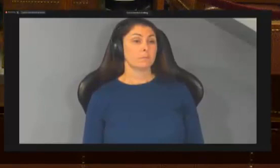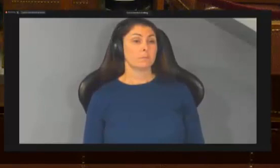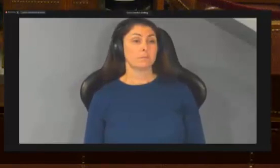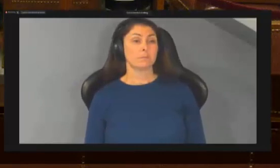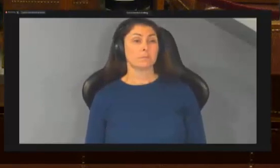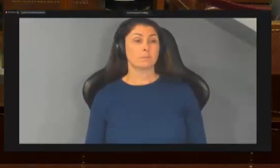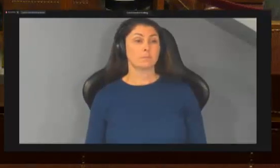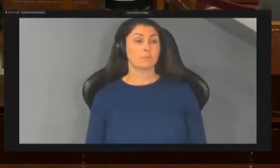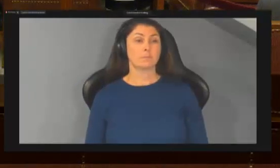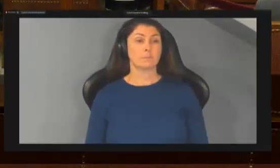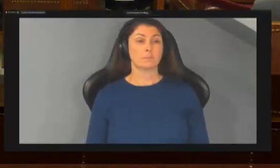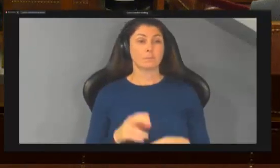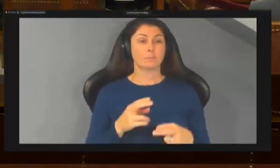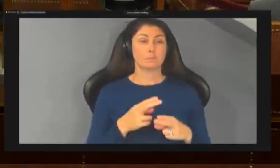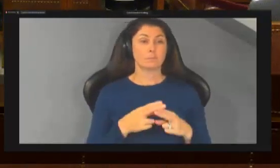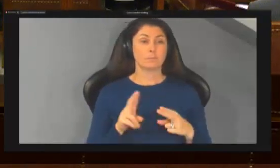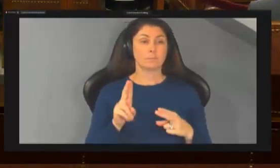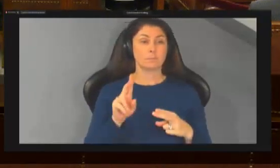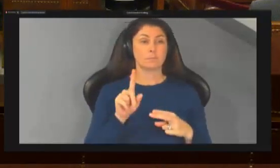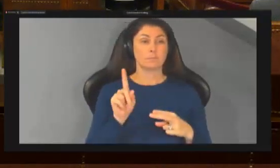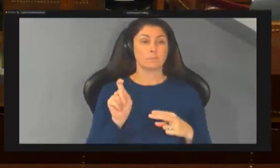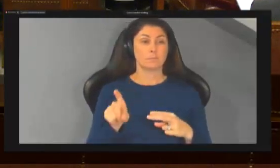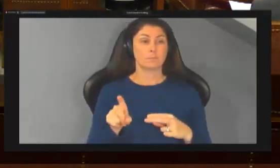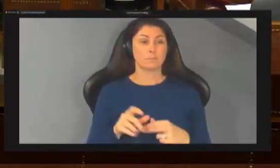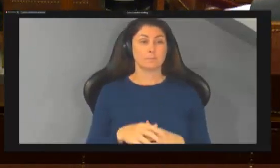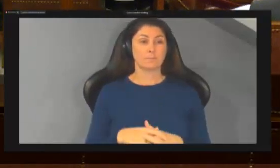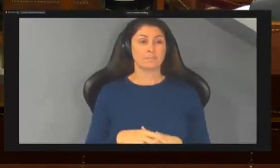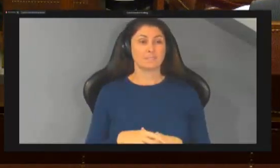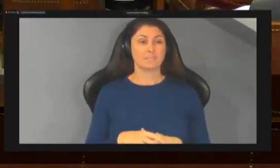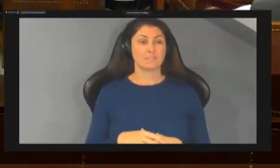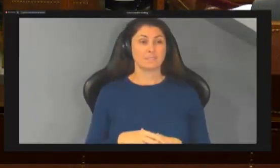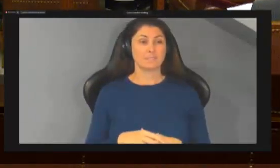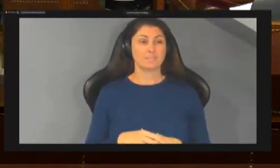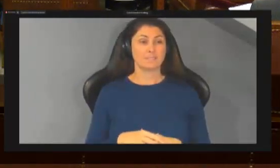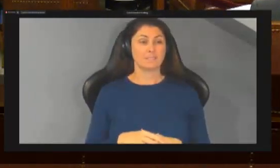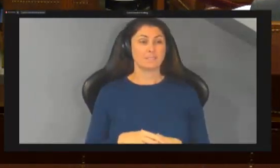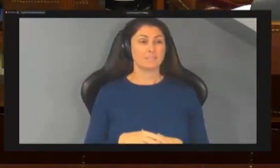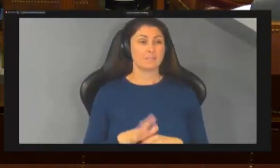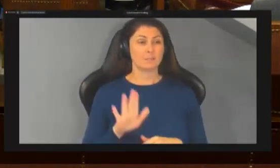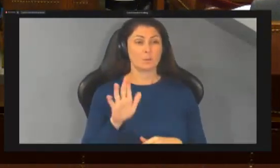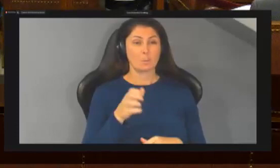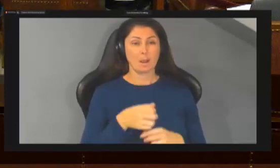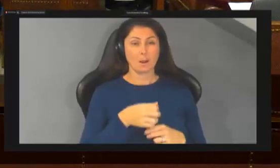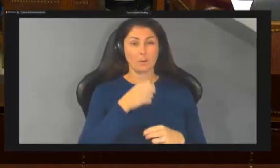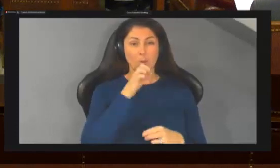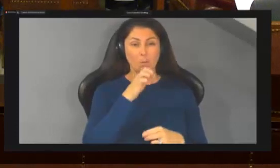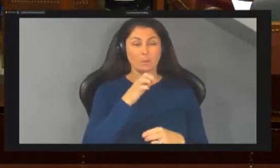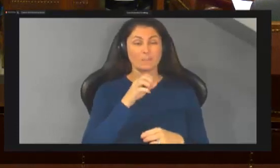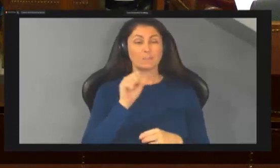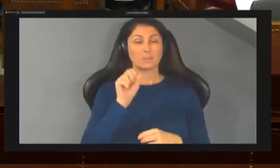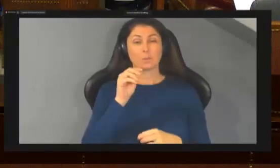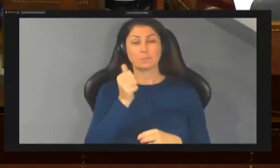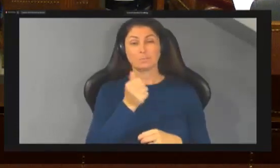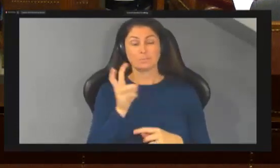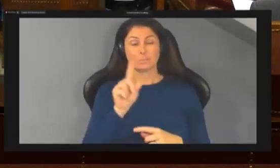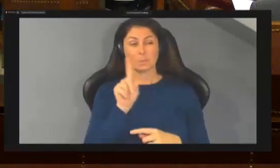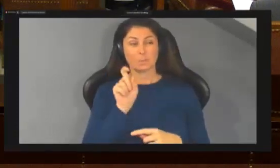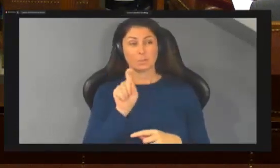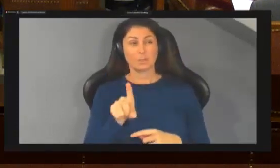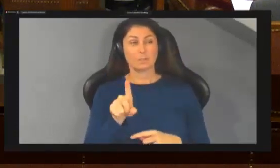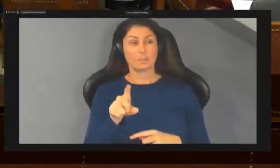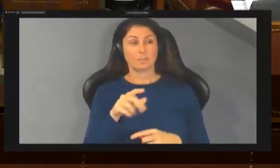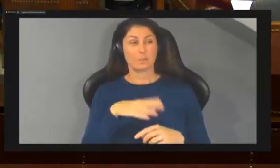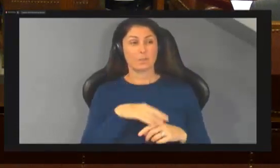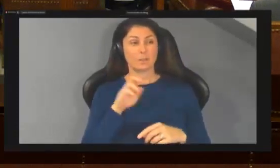Your microphone, my guy, your microphone. Sorry. I don't know why I even turned it off. So a couple of quick questions, having served on the LA